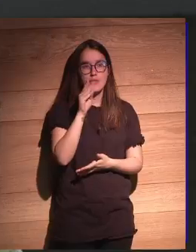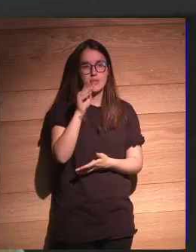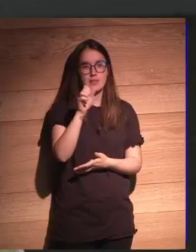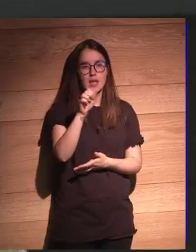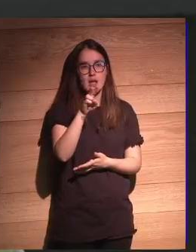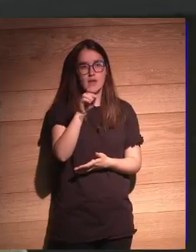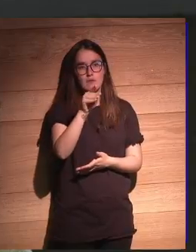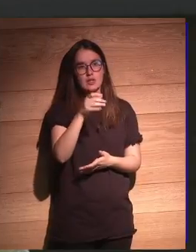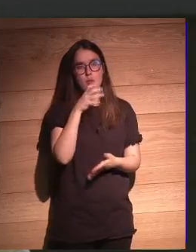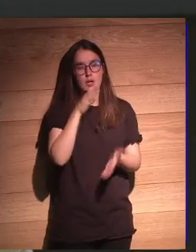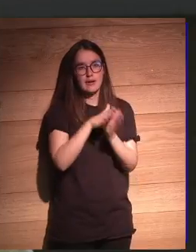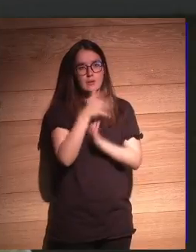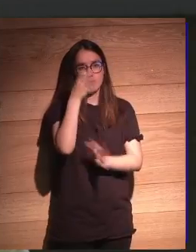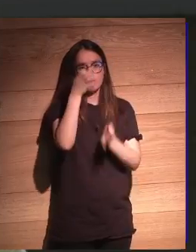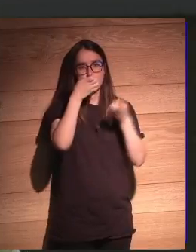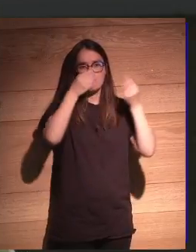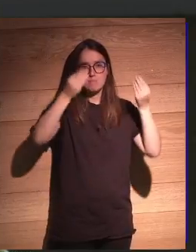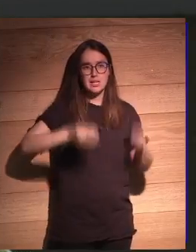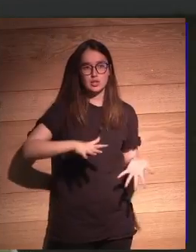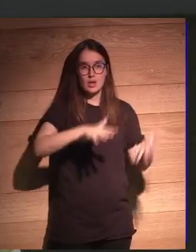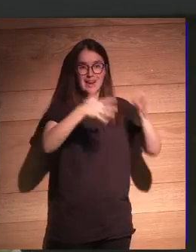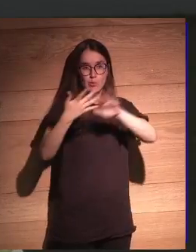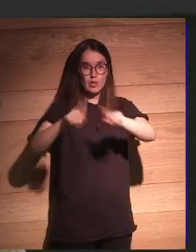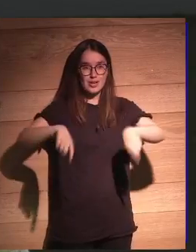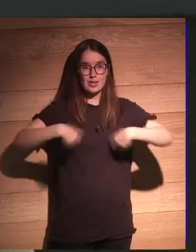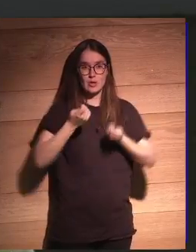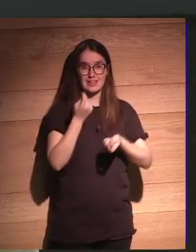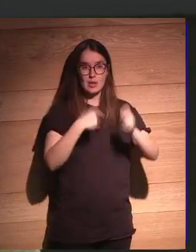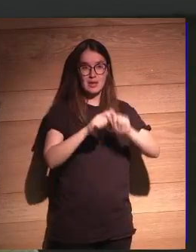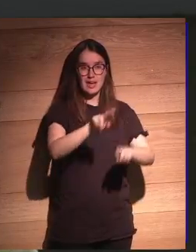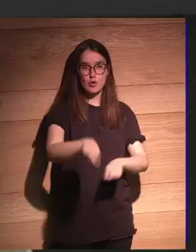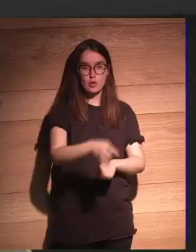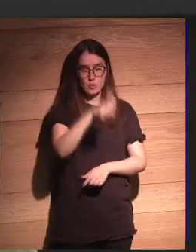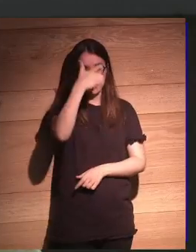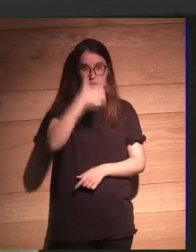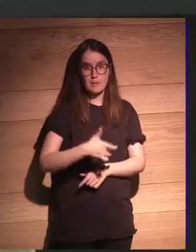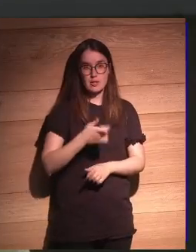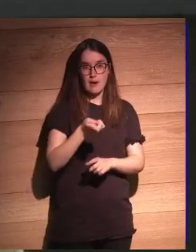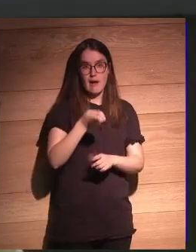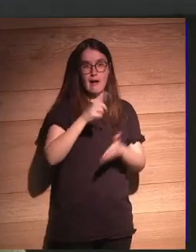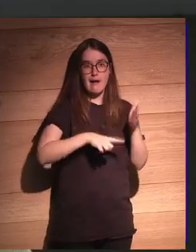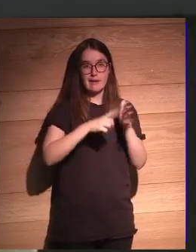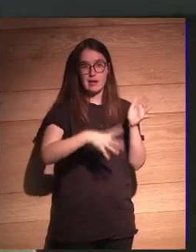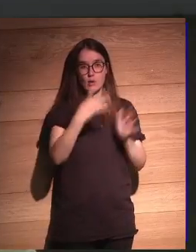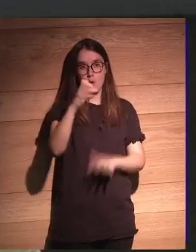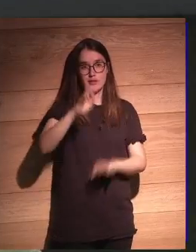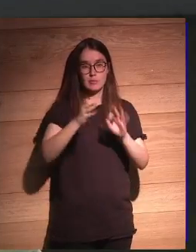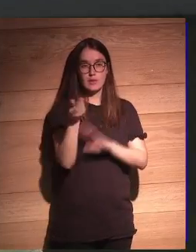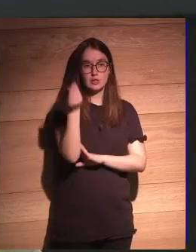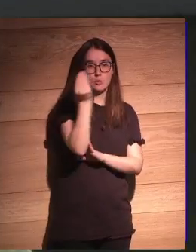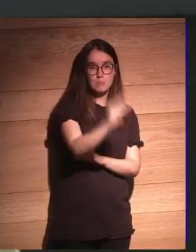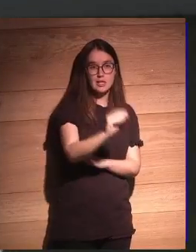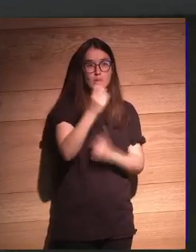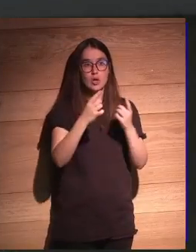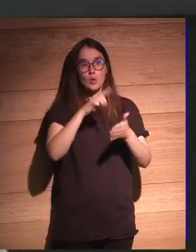as David mentioned, and is quite well described in the book, this is not the natural evolution of the market. When someone has a rise on